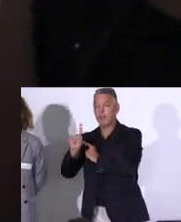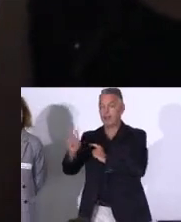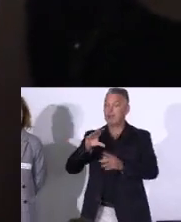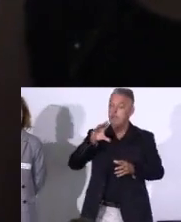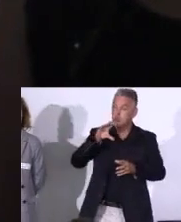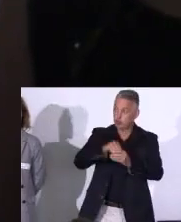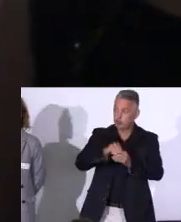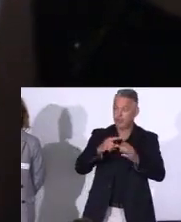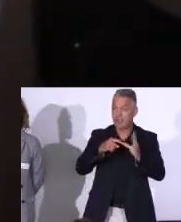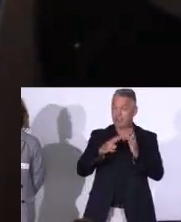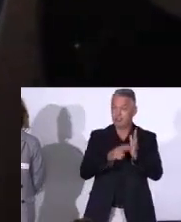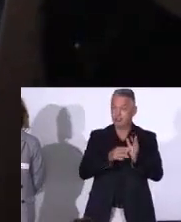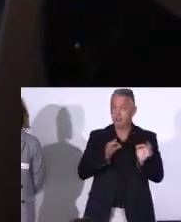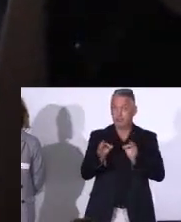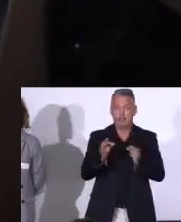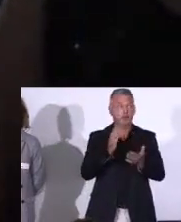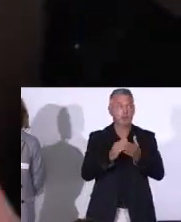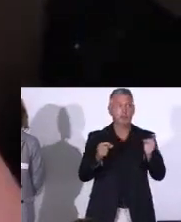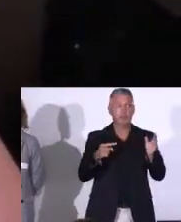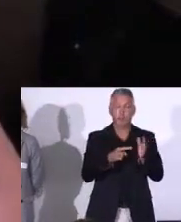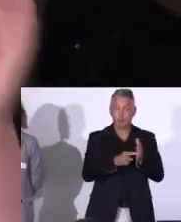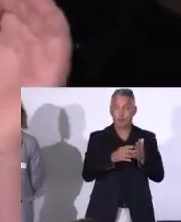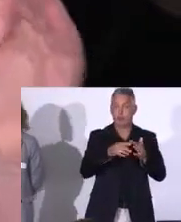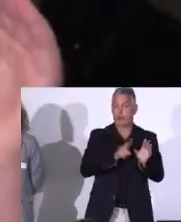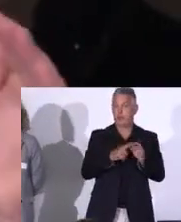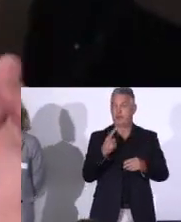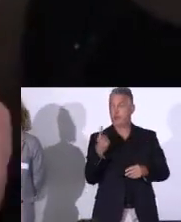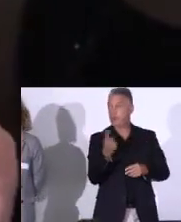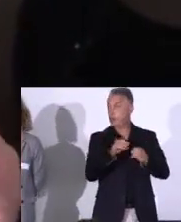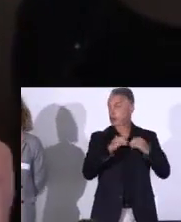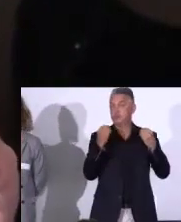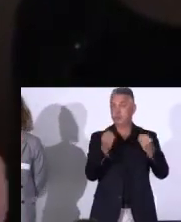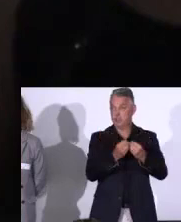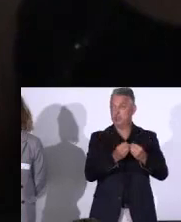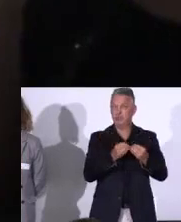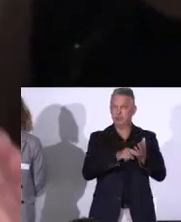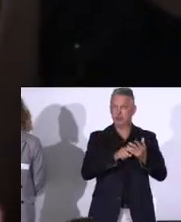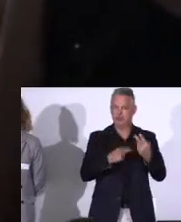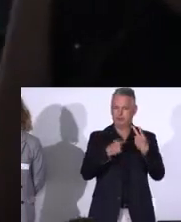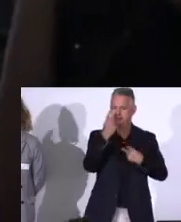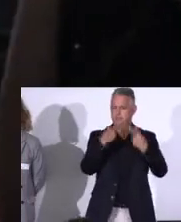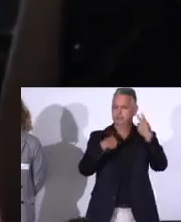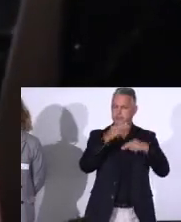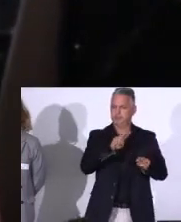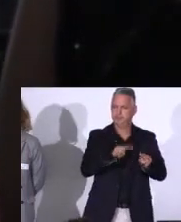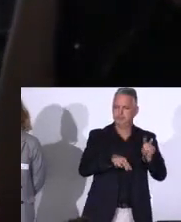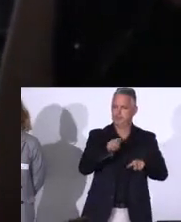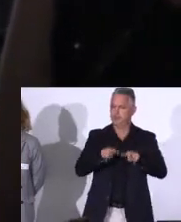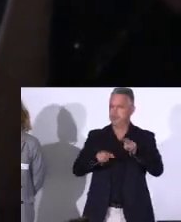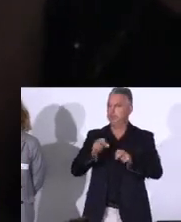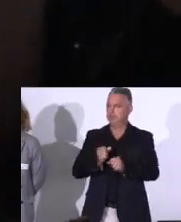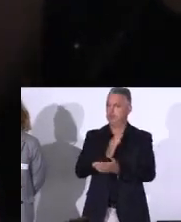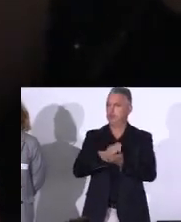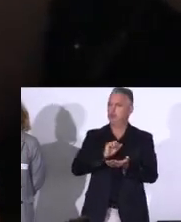plans are a really important way for organisations to reflect on where they currently stand in relation to all aspects of diversity and